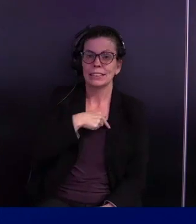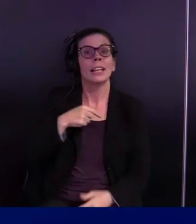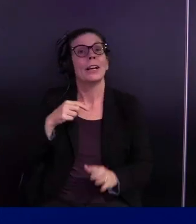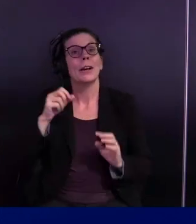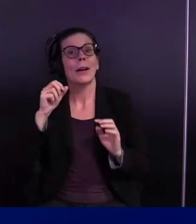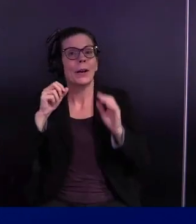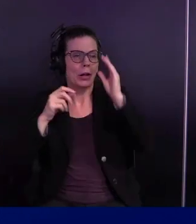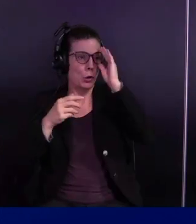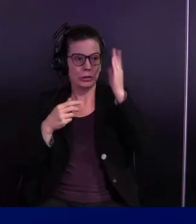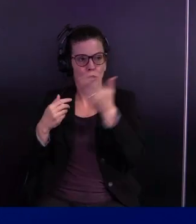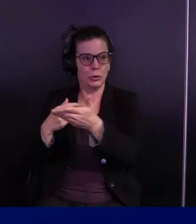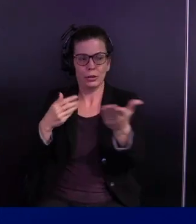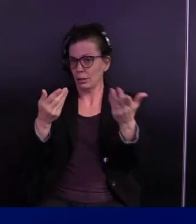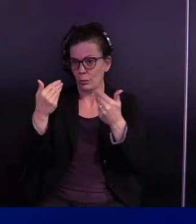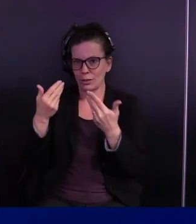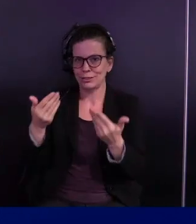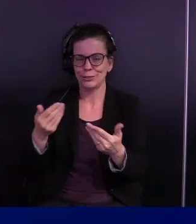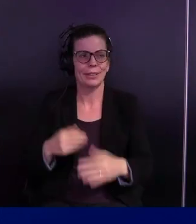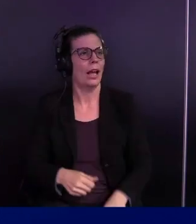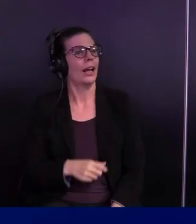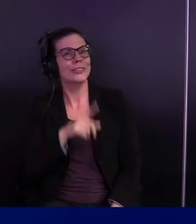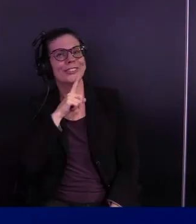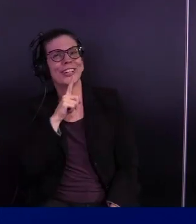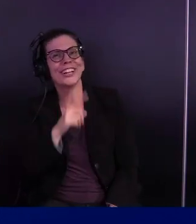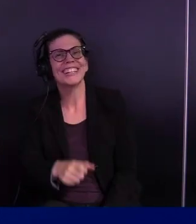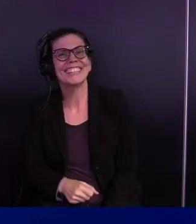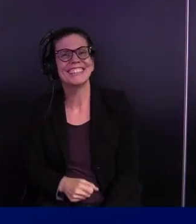so you want to take us out? Oh, sure.